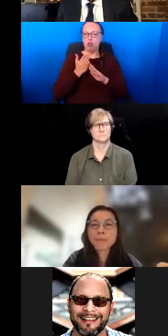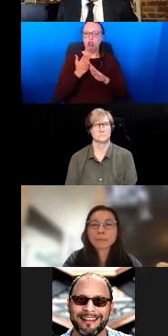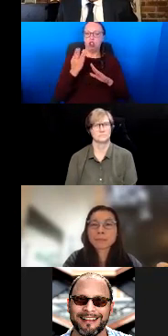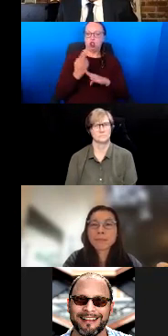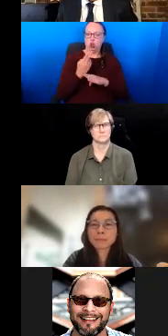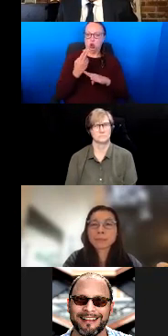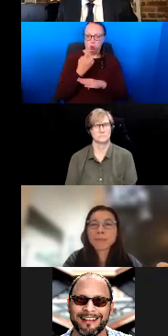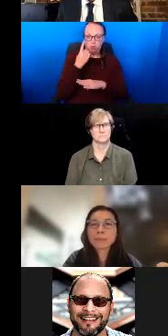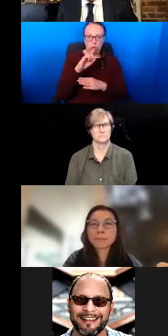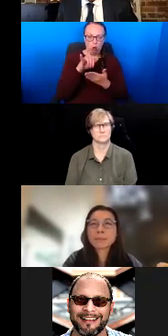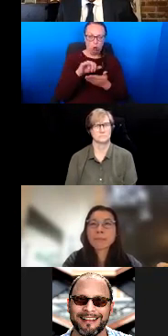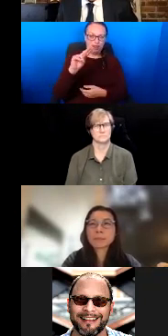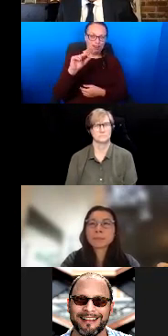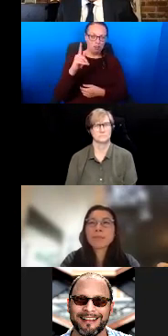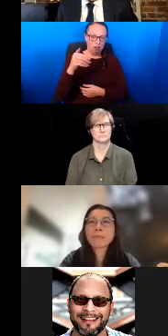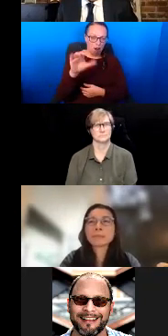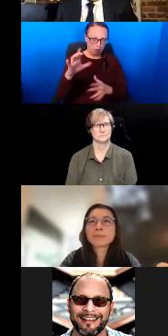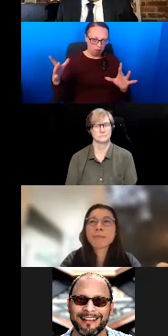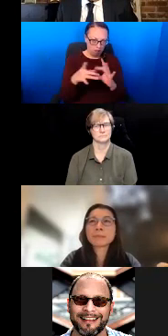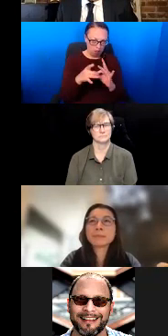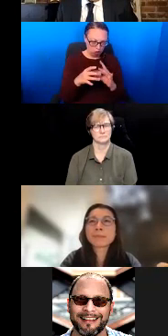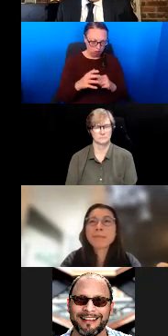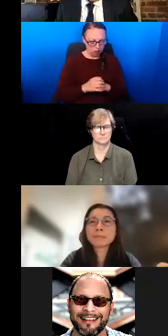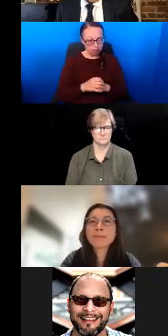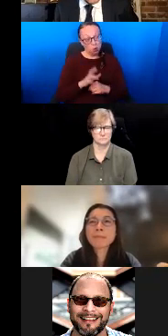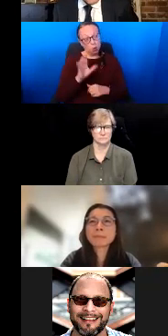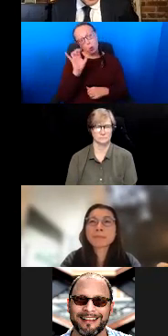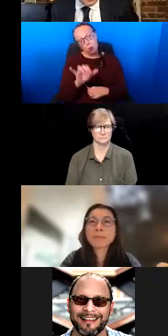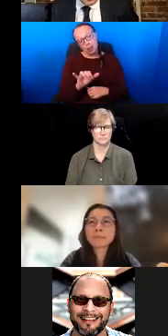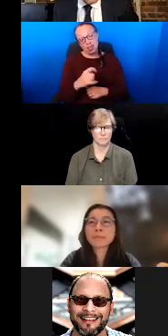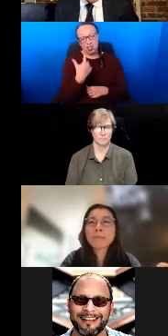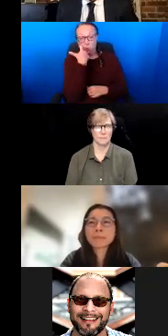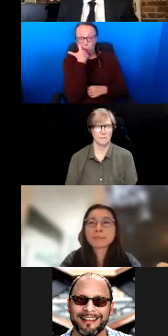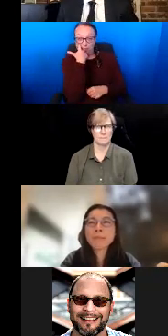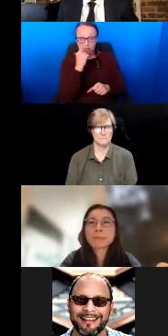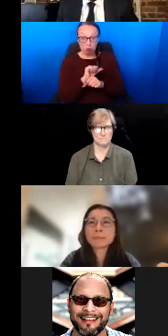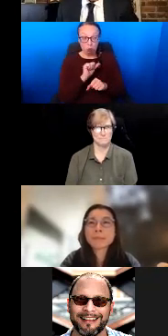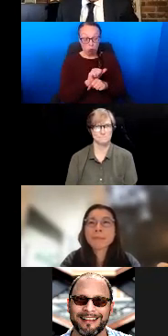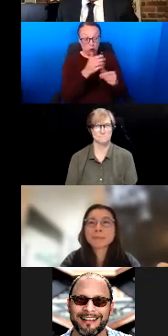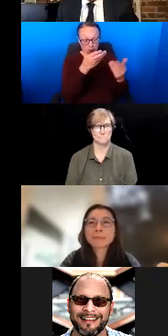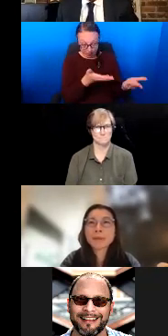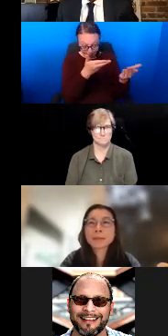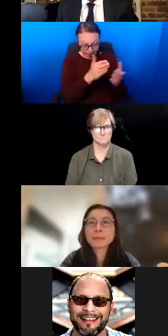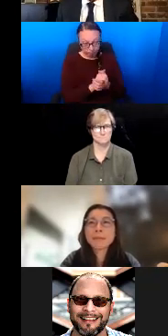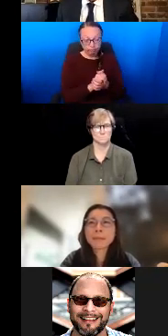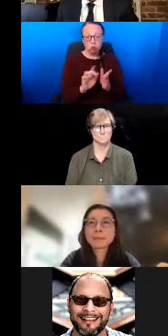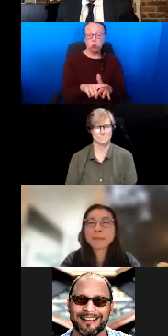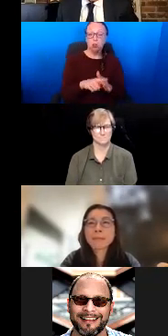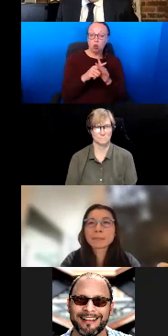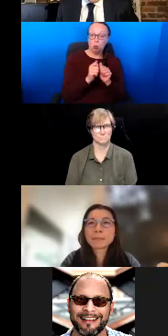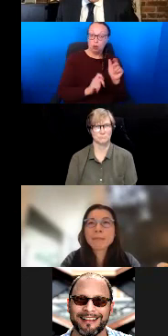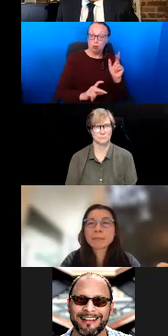on those anatomic connections. And so that's what we've been doing more recently. We start our work with individuals who are